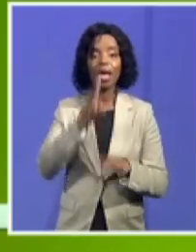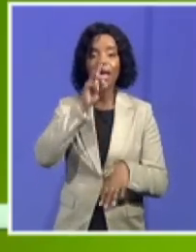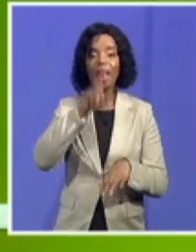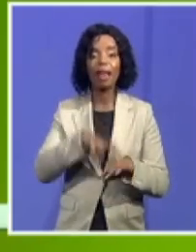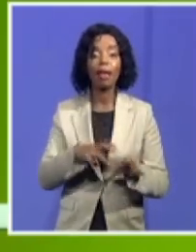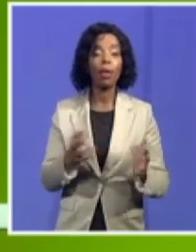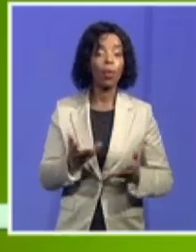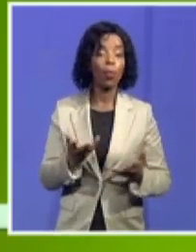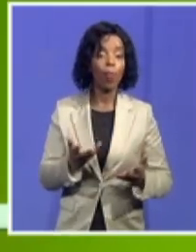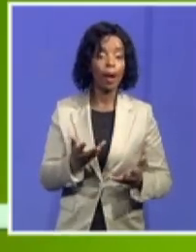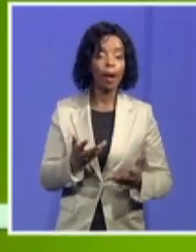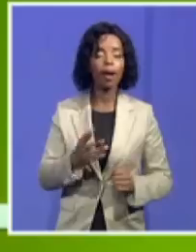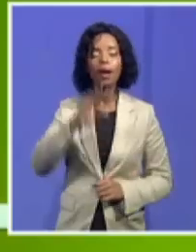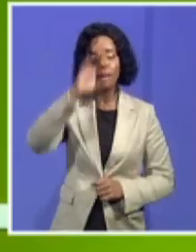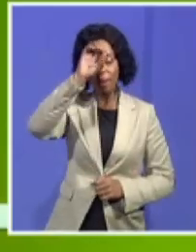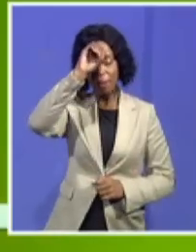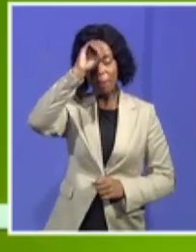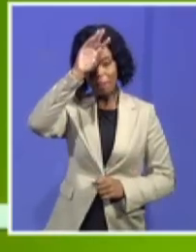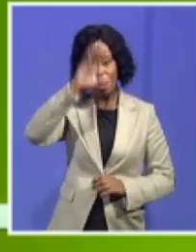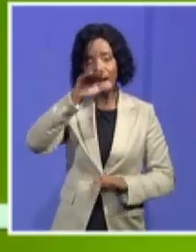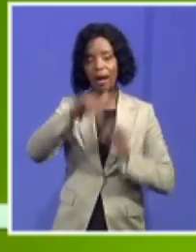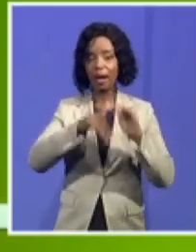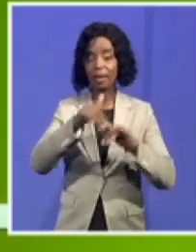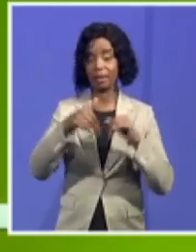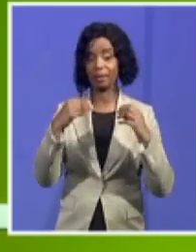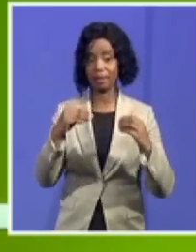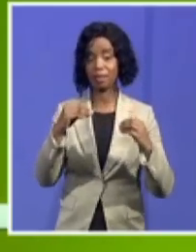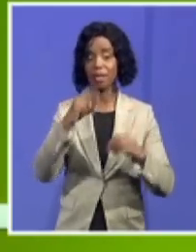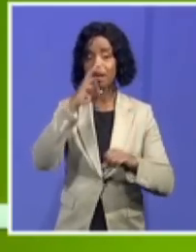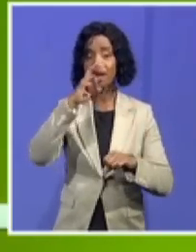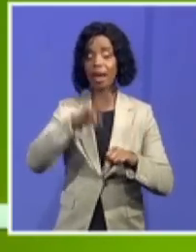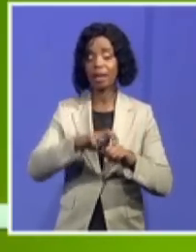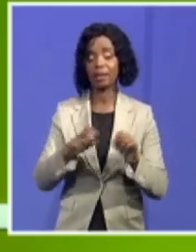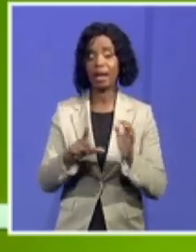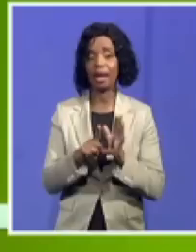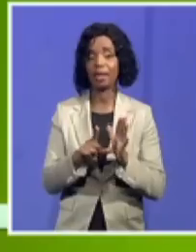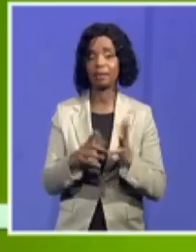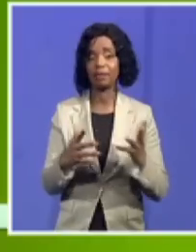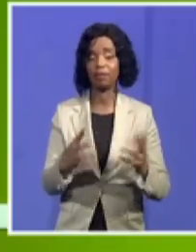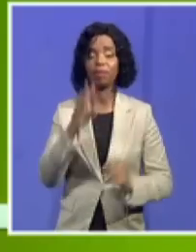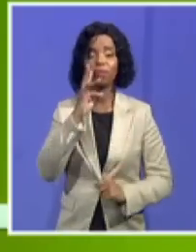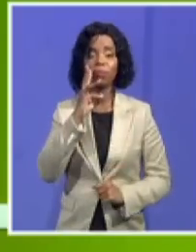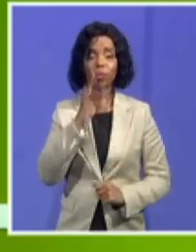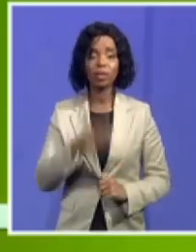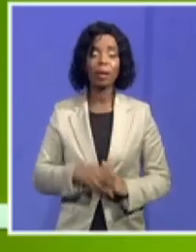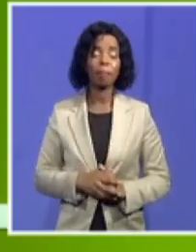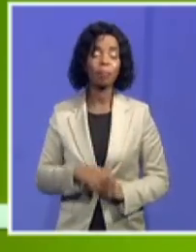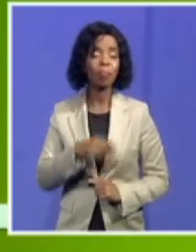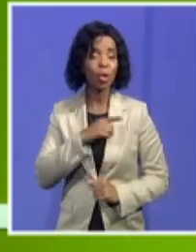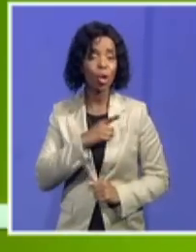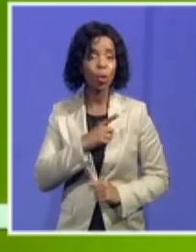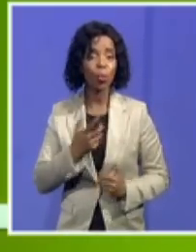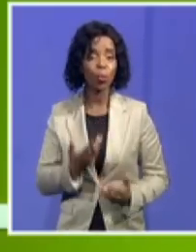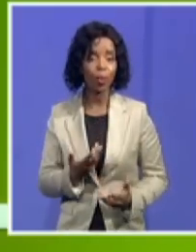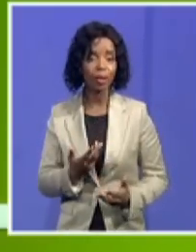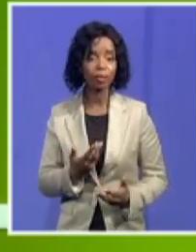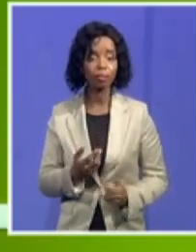industry, something that will enable mining operations to function